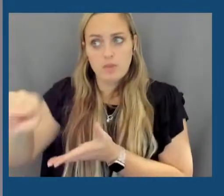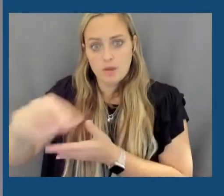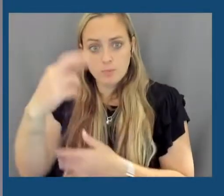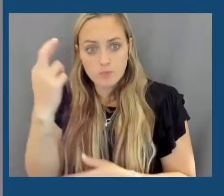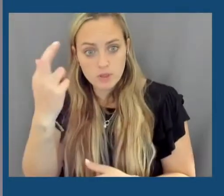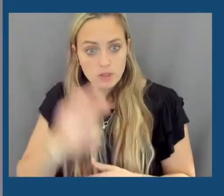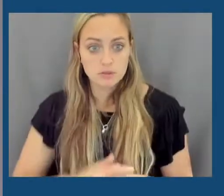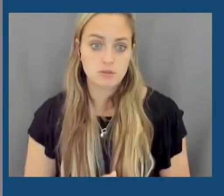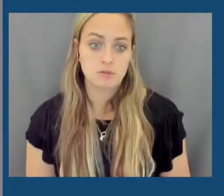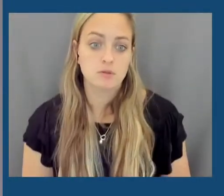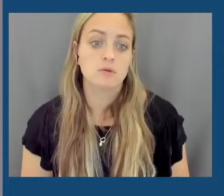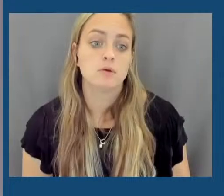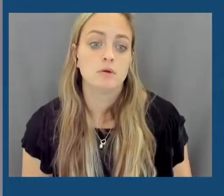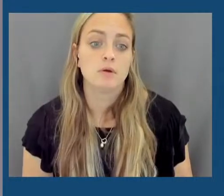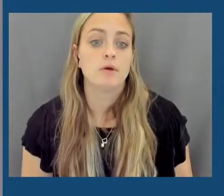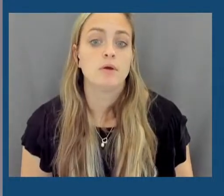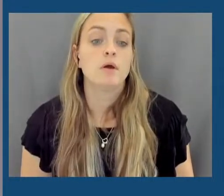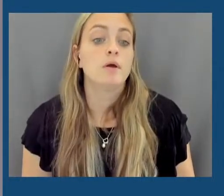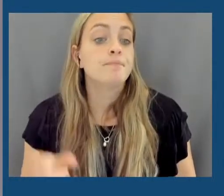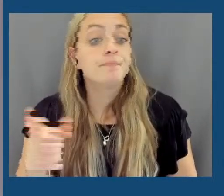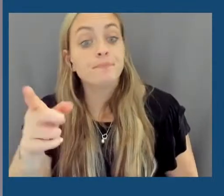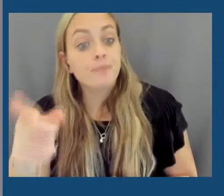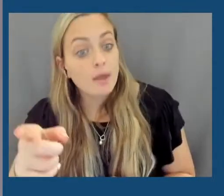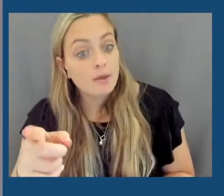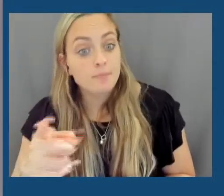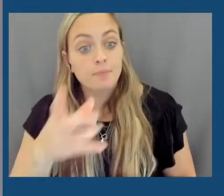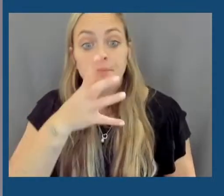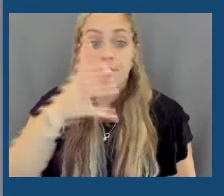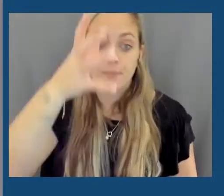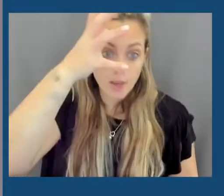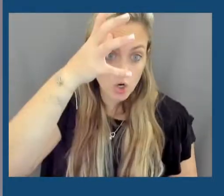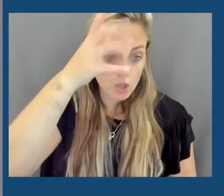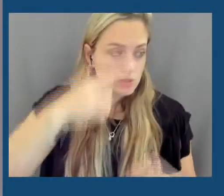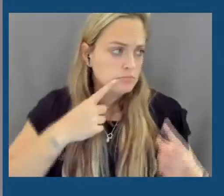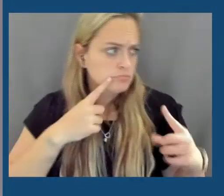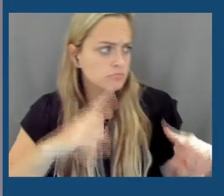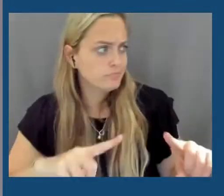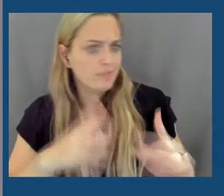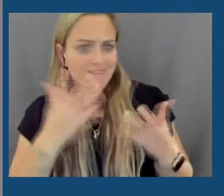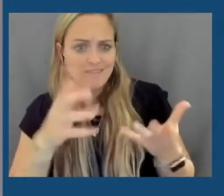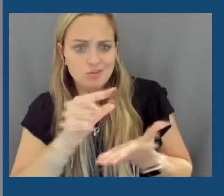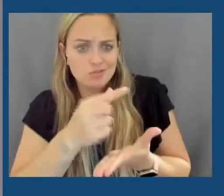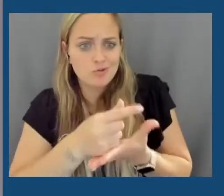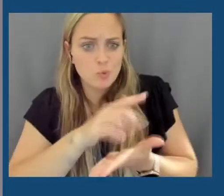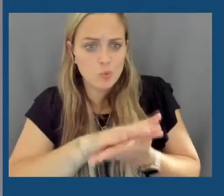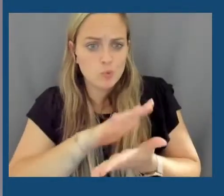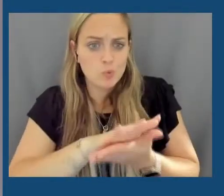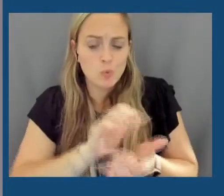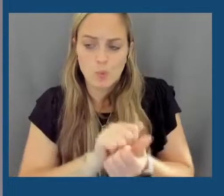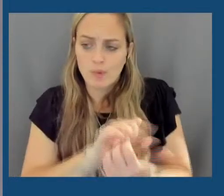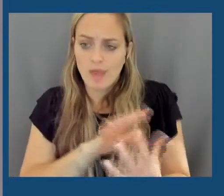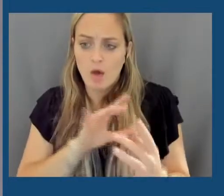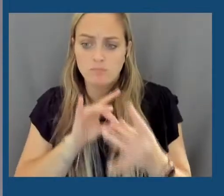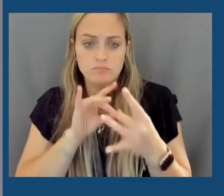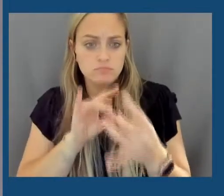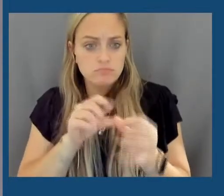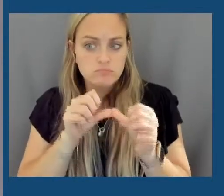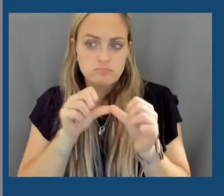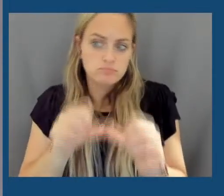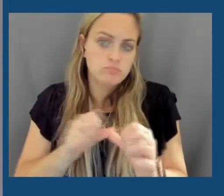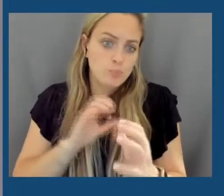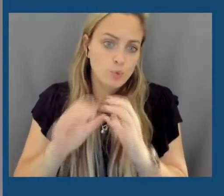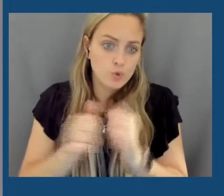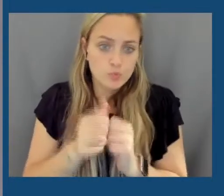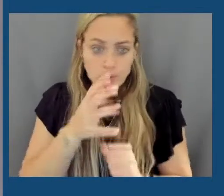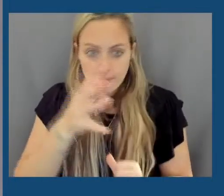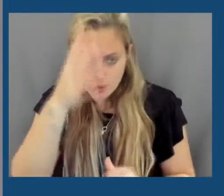that just as they and their parents and grandparents got through school without constant communication with their parents throughout the day, which allows them to